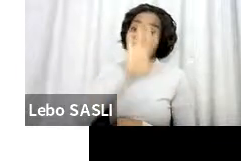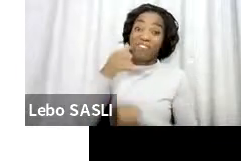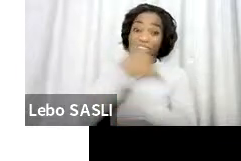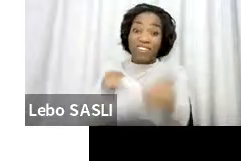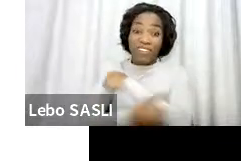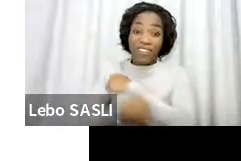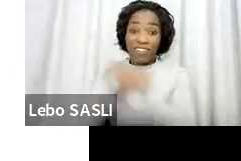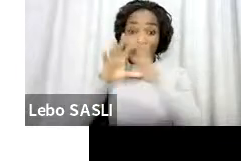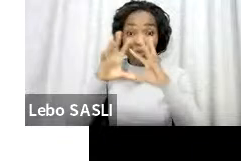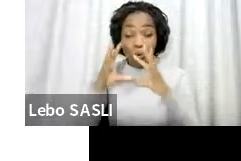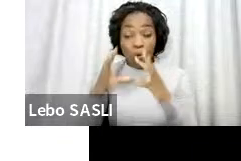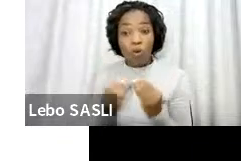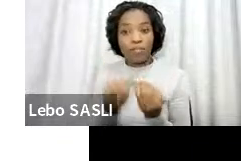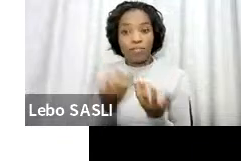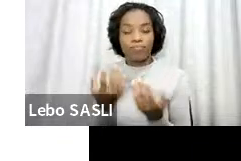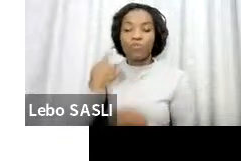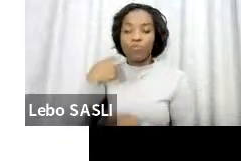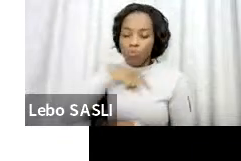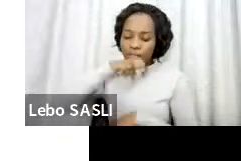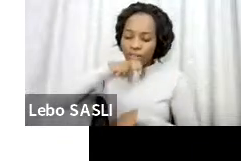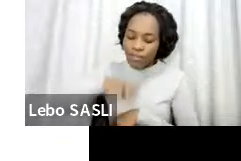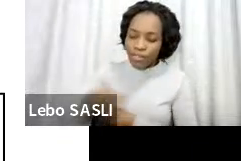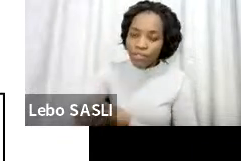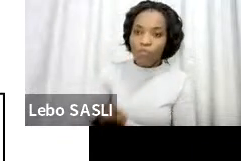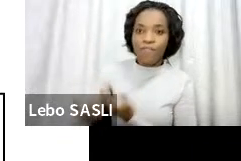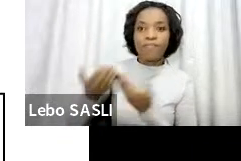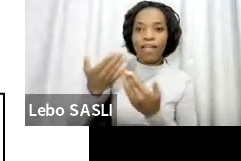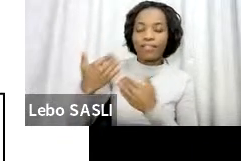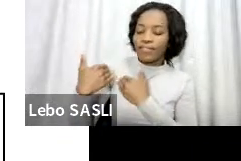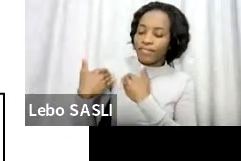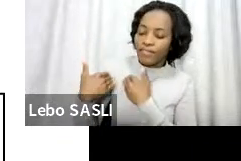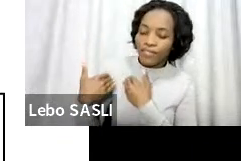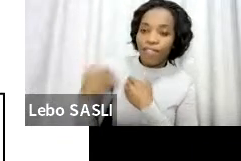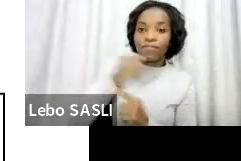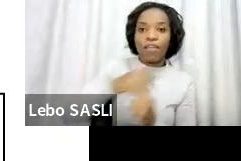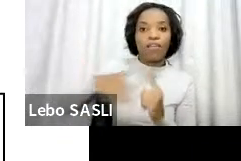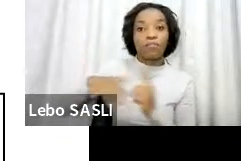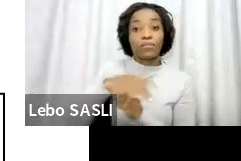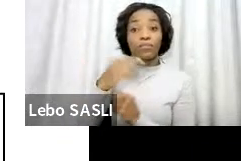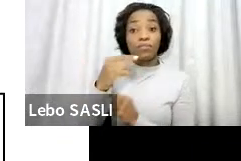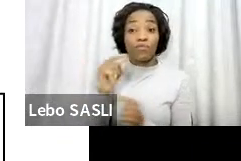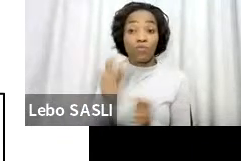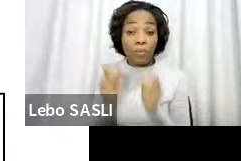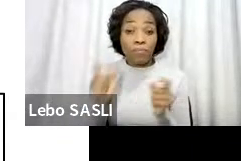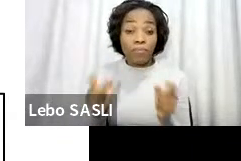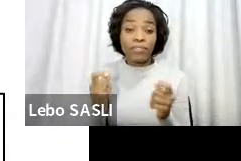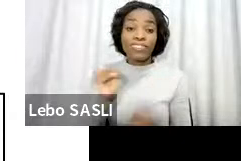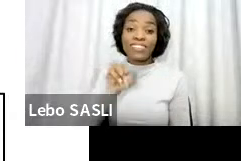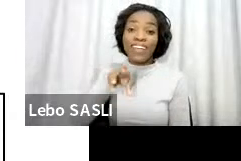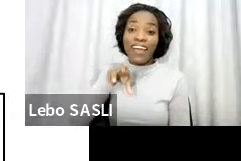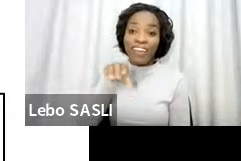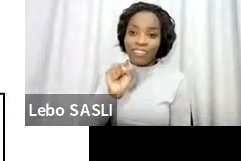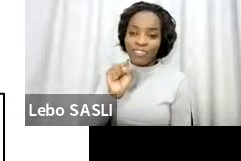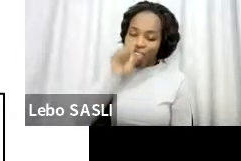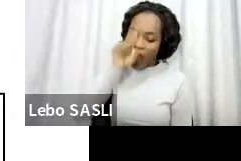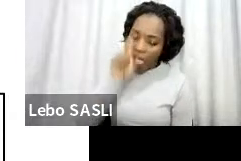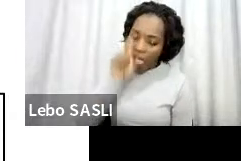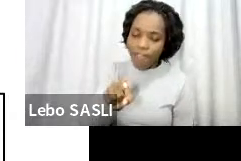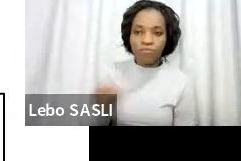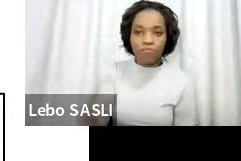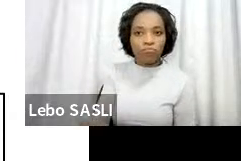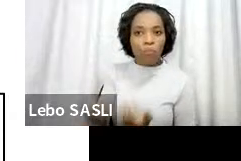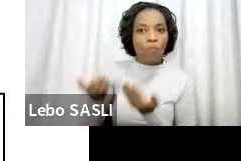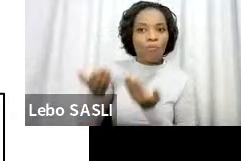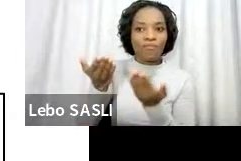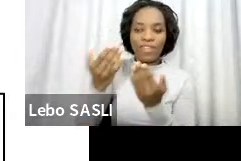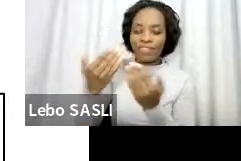we need to provide a safe environment for the people. SARS needs to provide a safe environment.